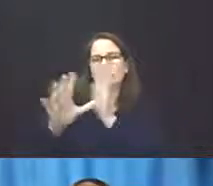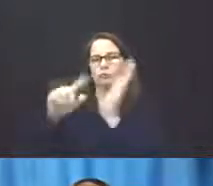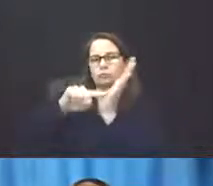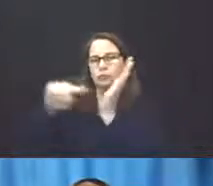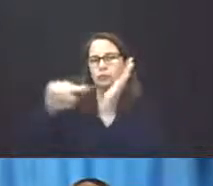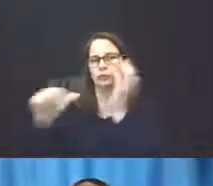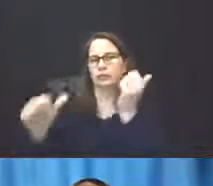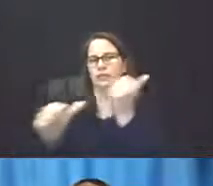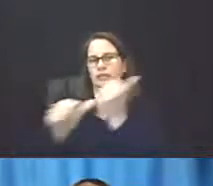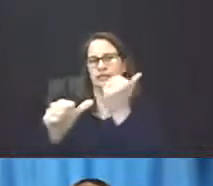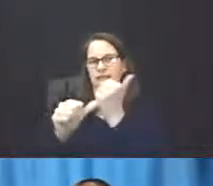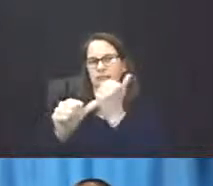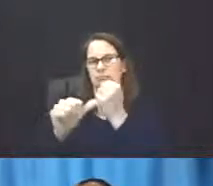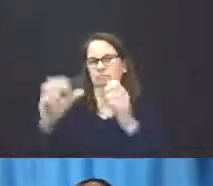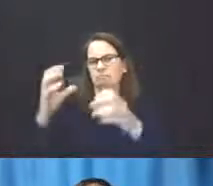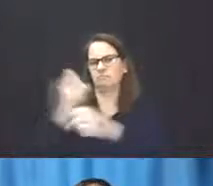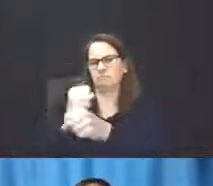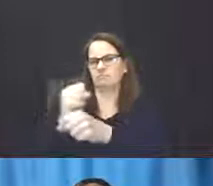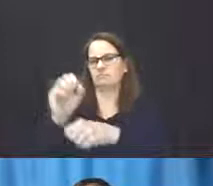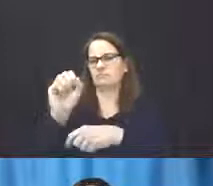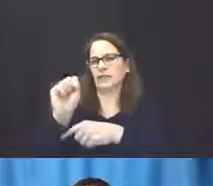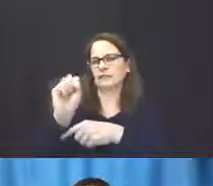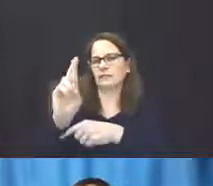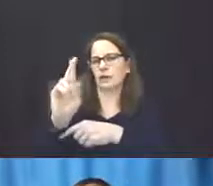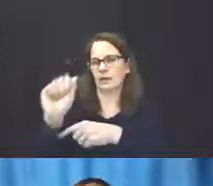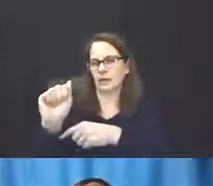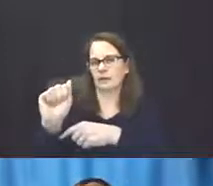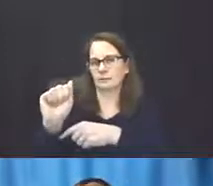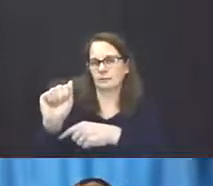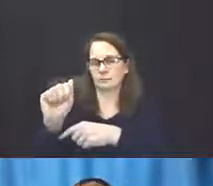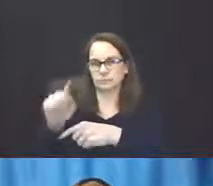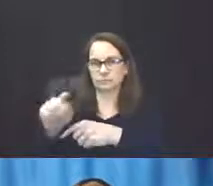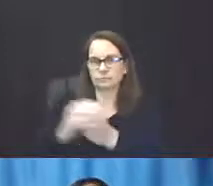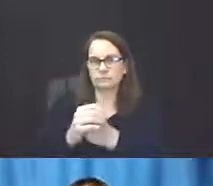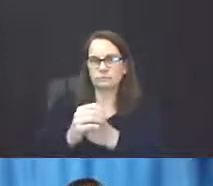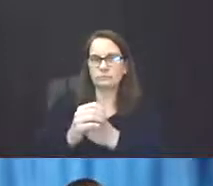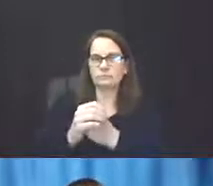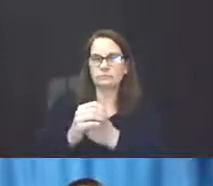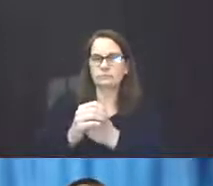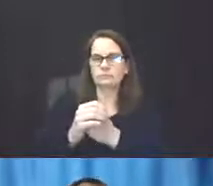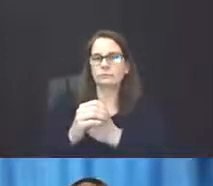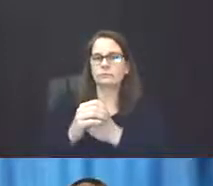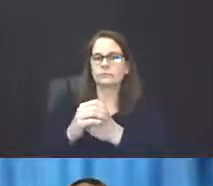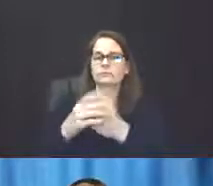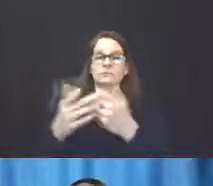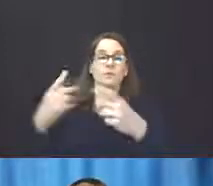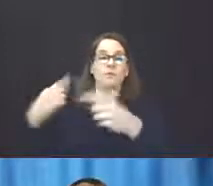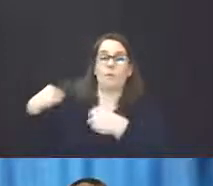And her job was the senior research assistant. She was the SRA.